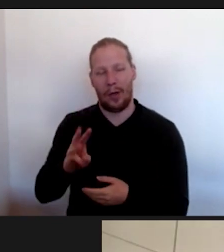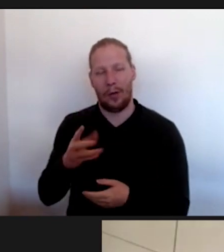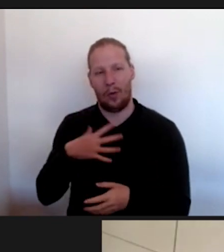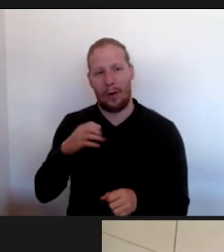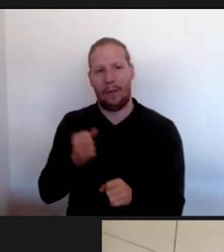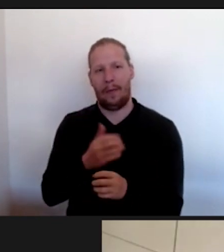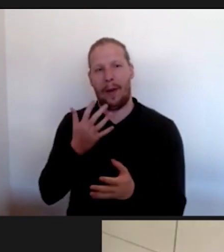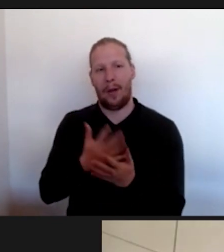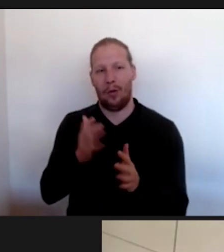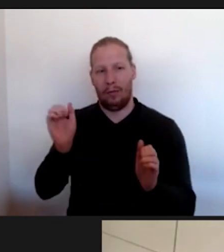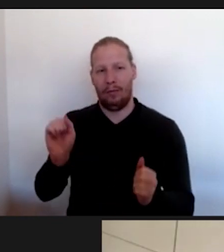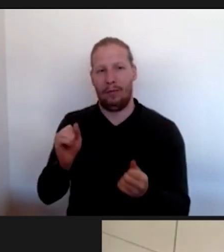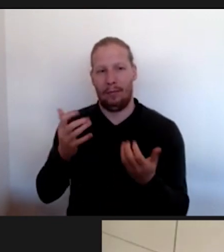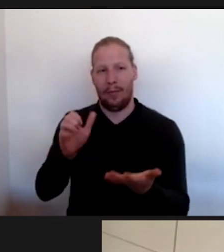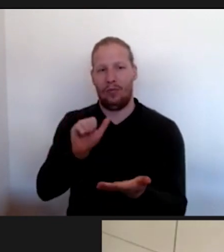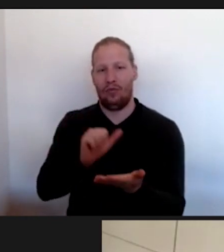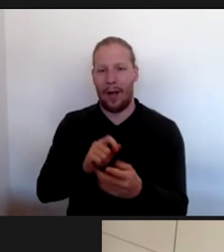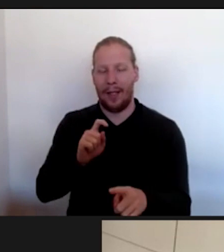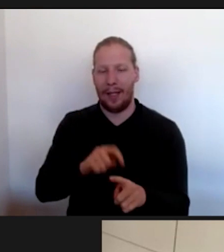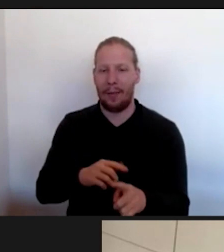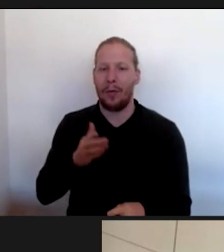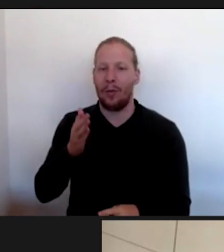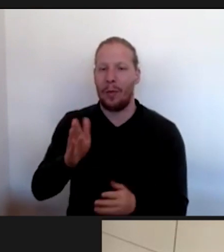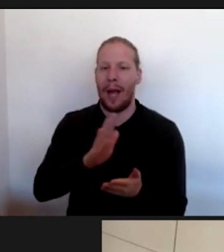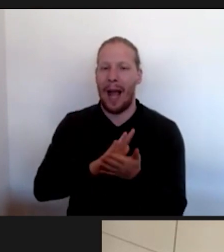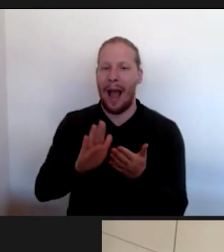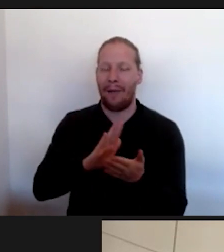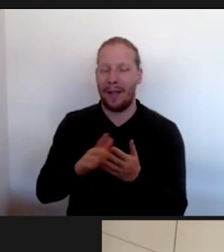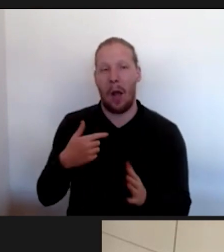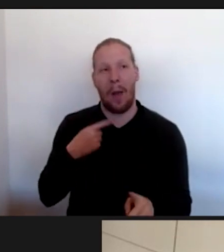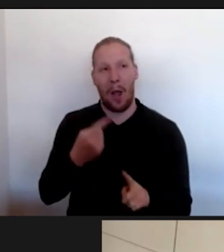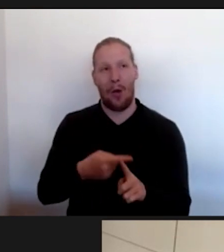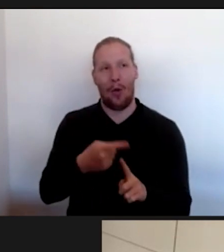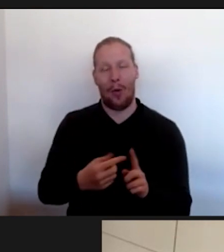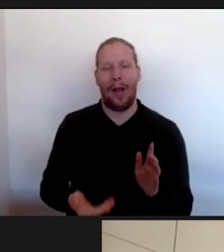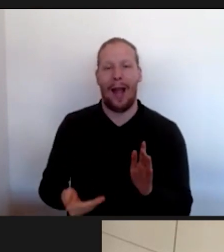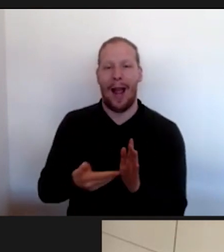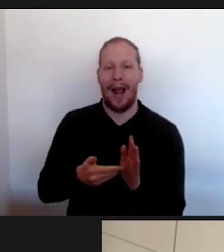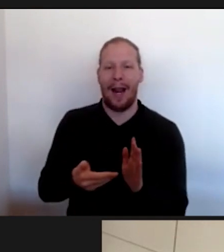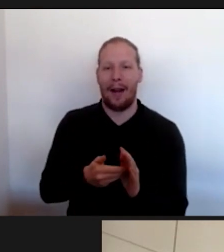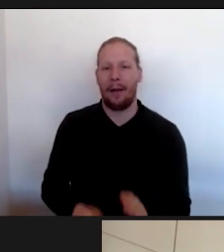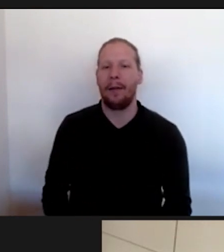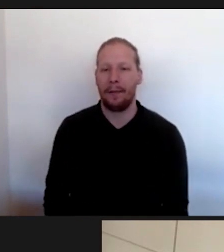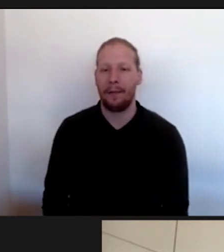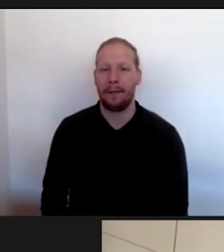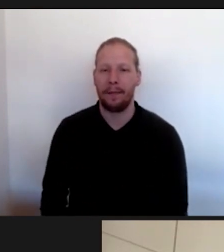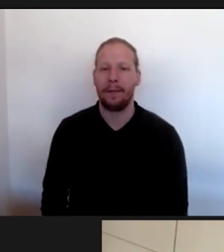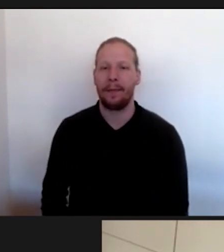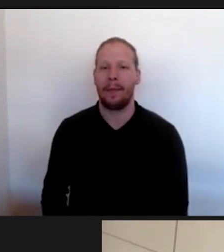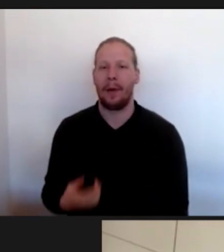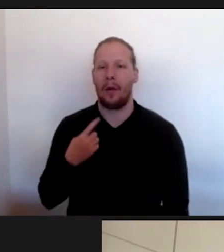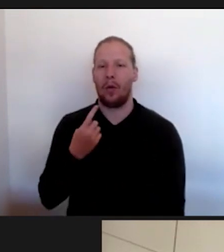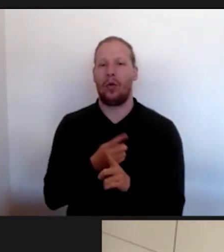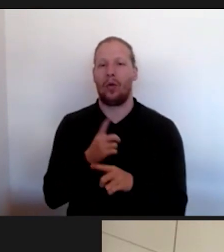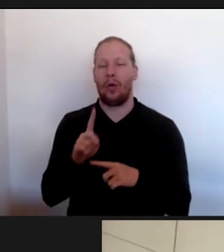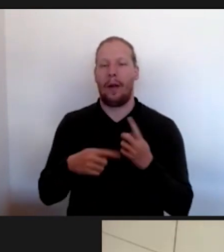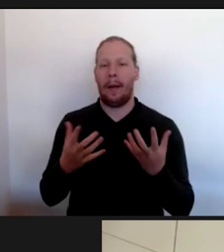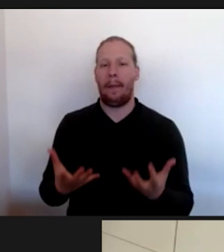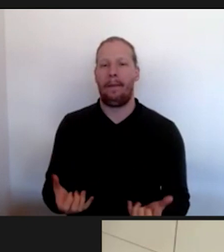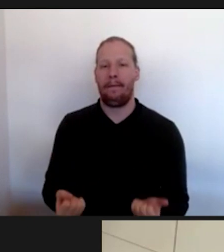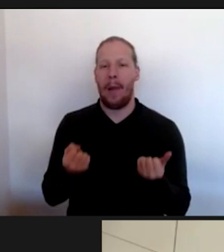you enough time. So Hafsa, yeah, please. Very quick. Yep. When we speak about power, we always think about the power that comes from